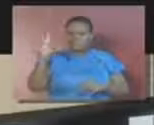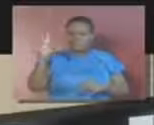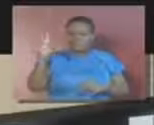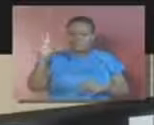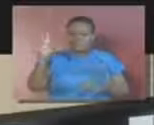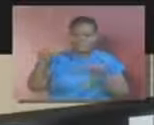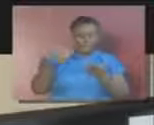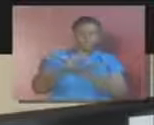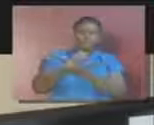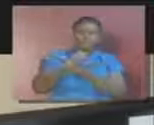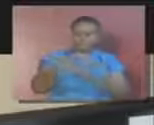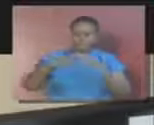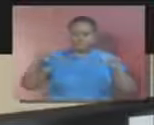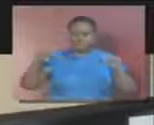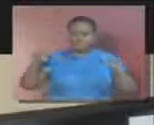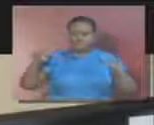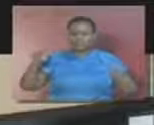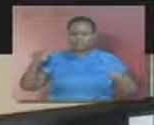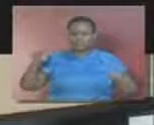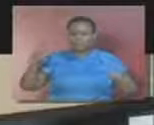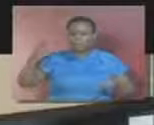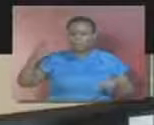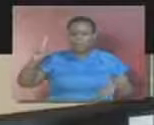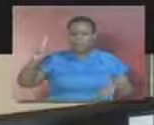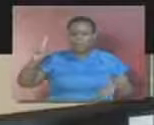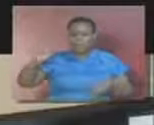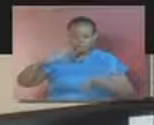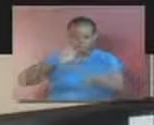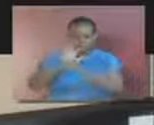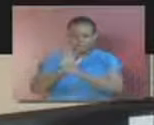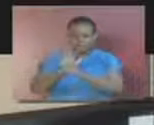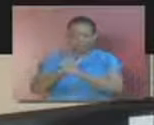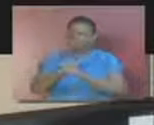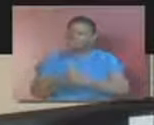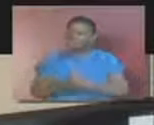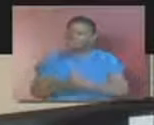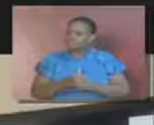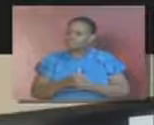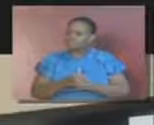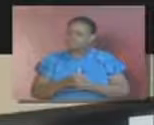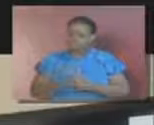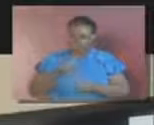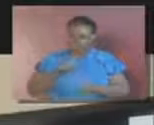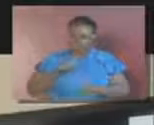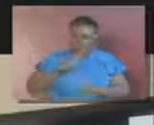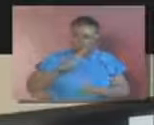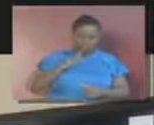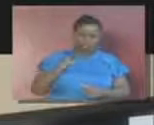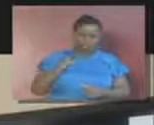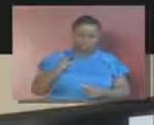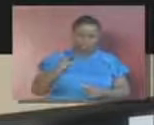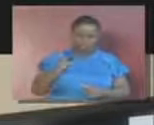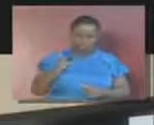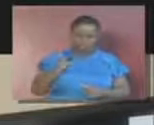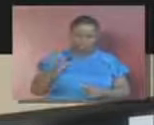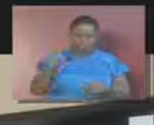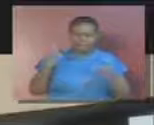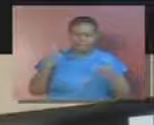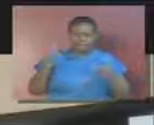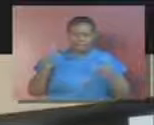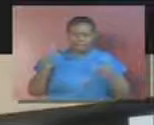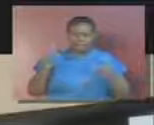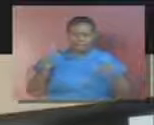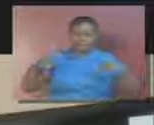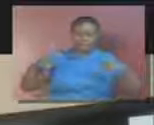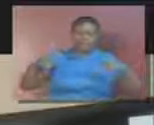of increased regularity. And I'm sure, with extreme apprehension in many quarters, shouldn't